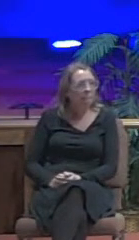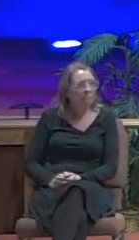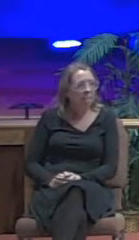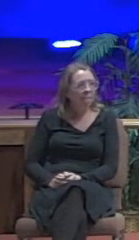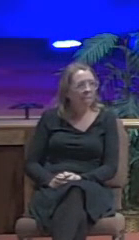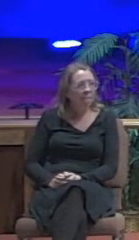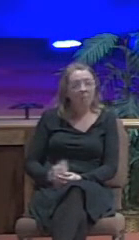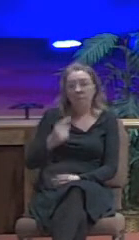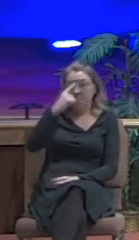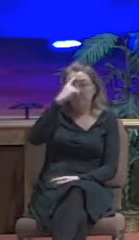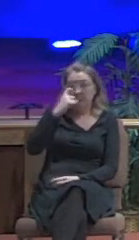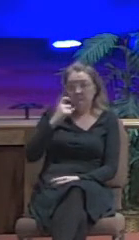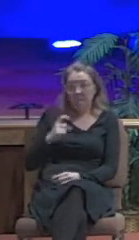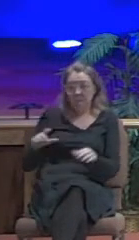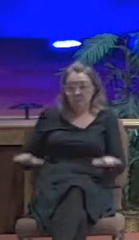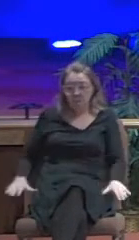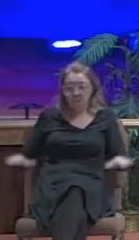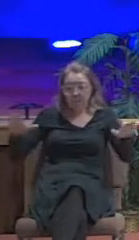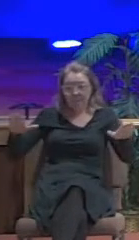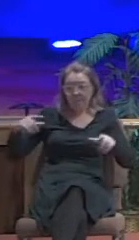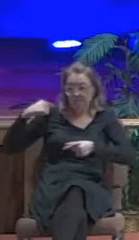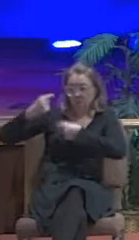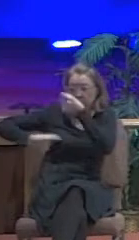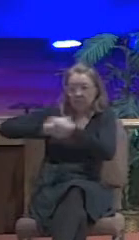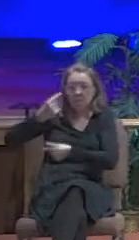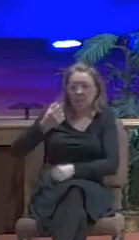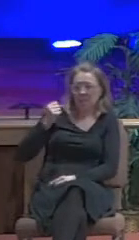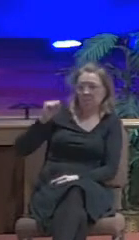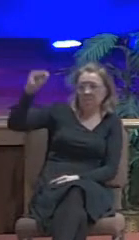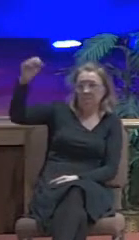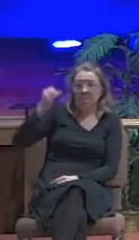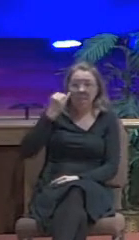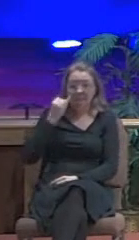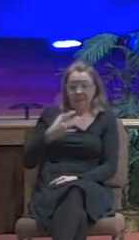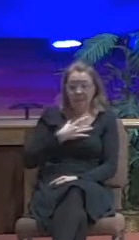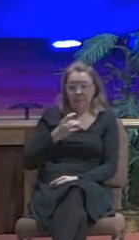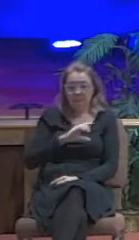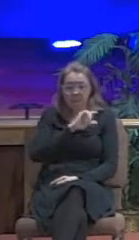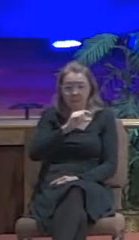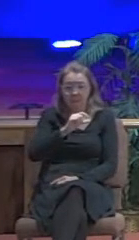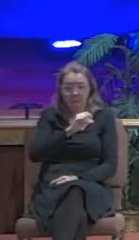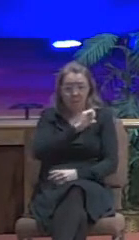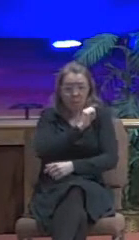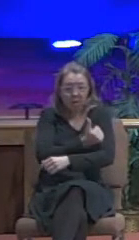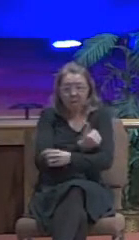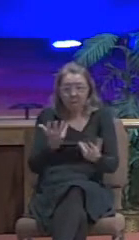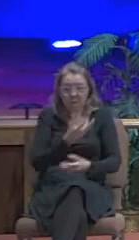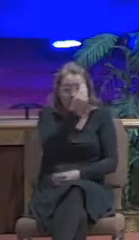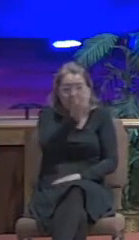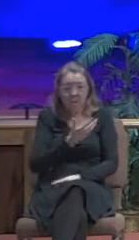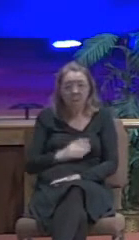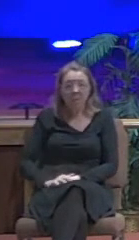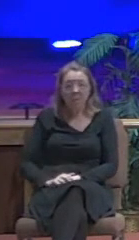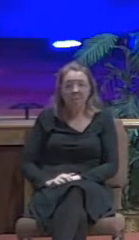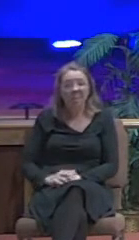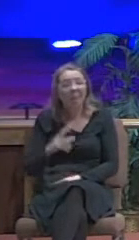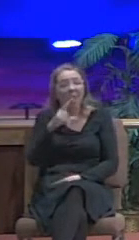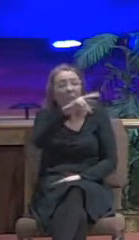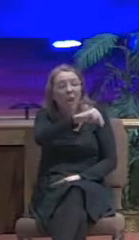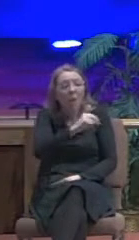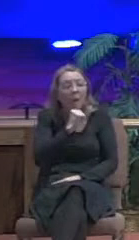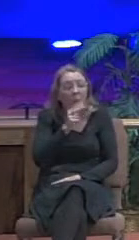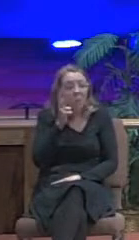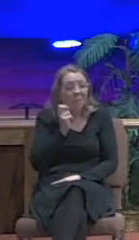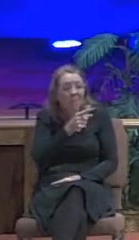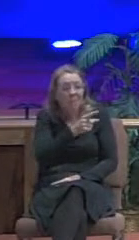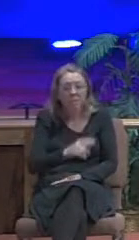that's rebellious, that says, if I don't like what authority says, tell them no and don't listen. We've raised kids